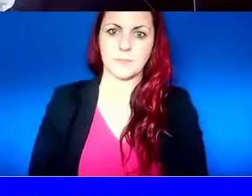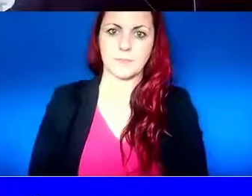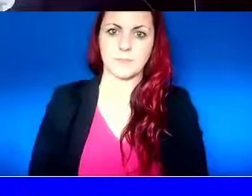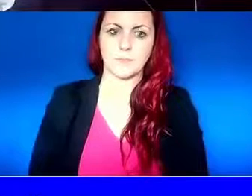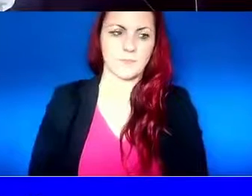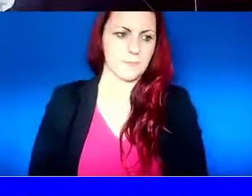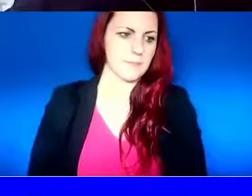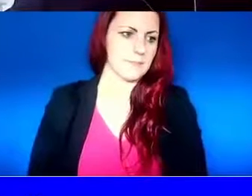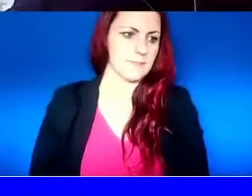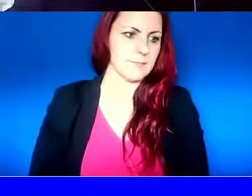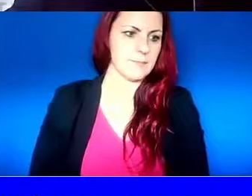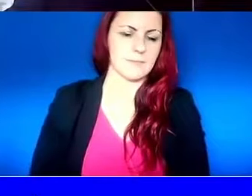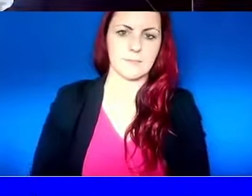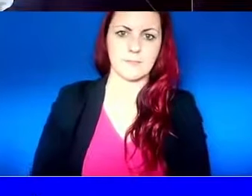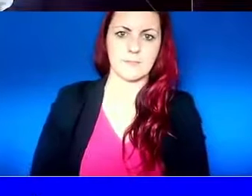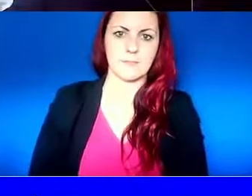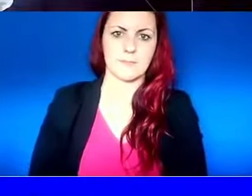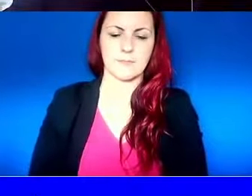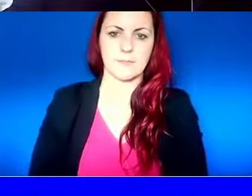Next slide.